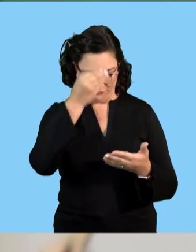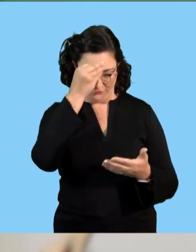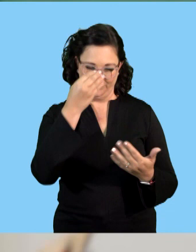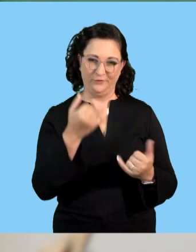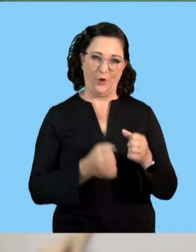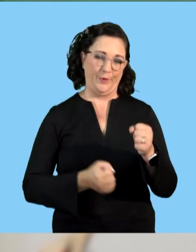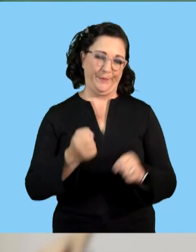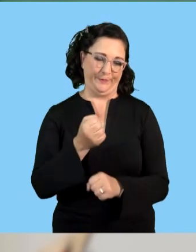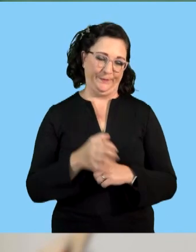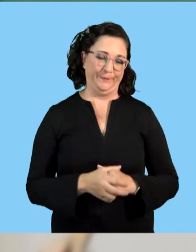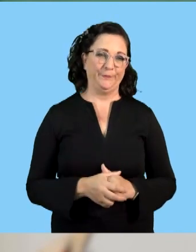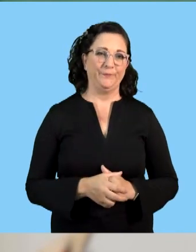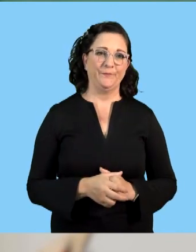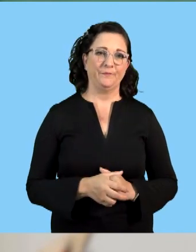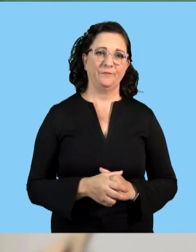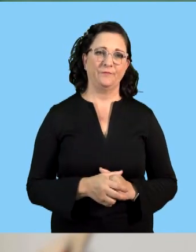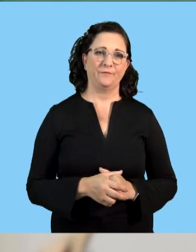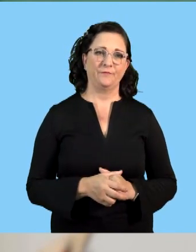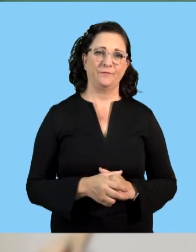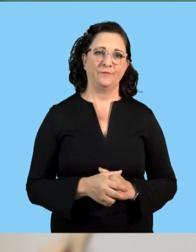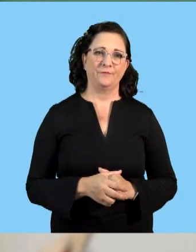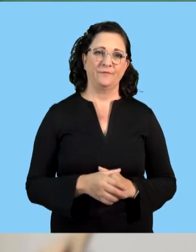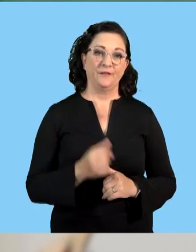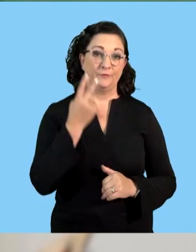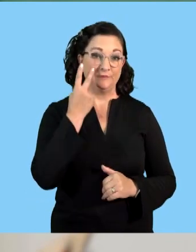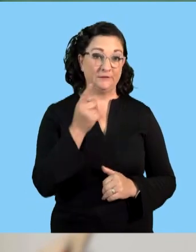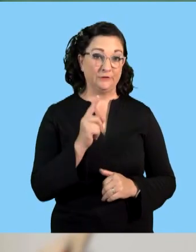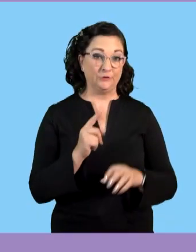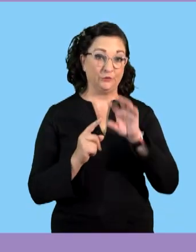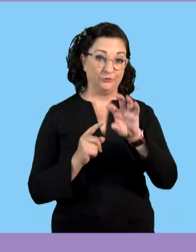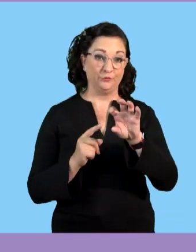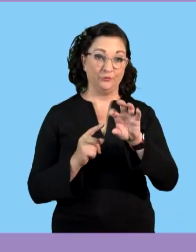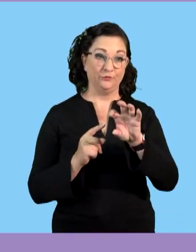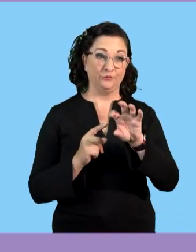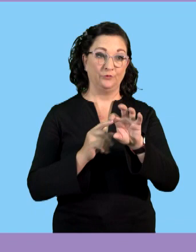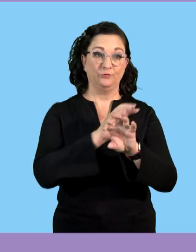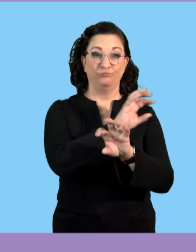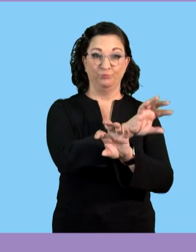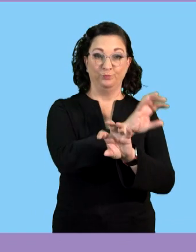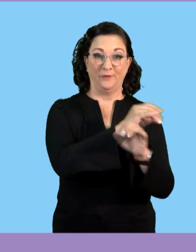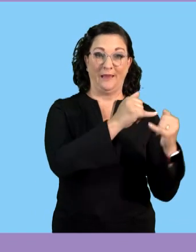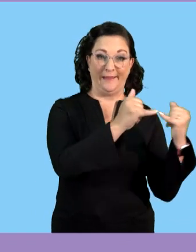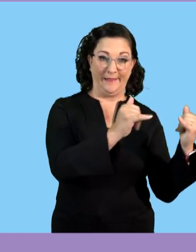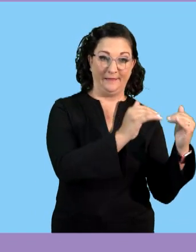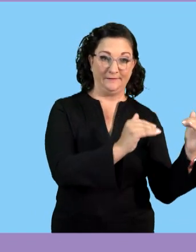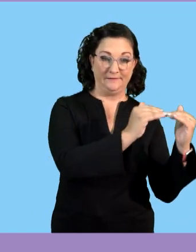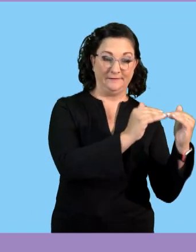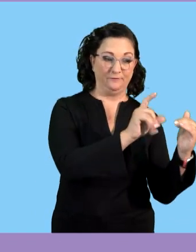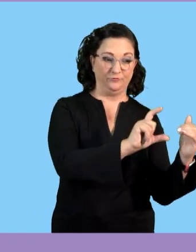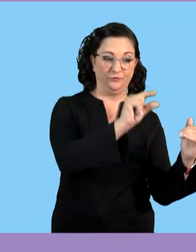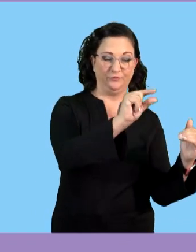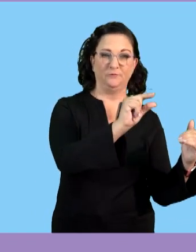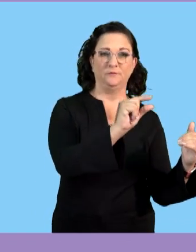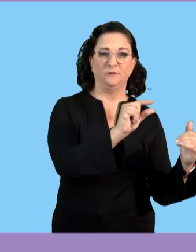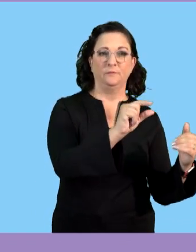during this lesson. So looking at our concept map of algebraic equations, we were solving linear equations where we looked at those